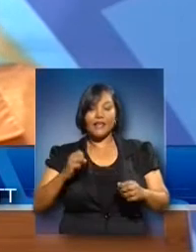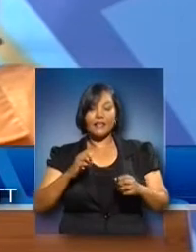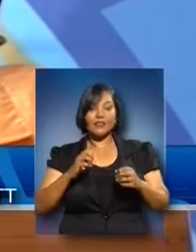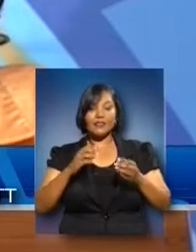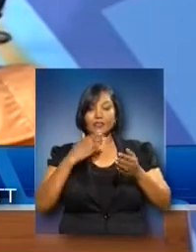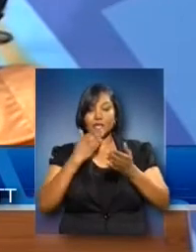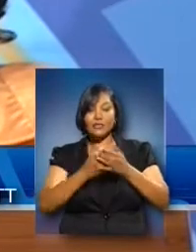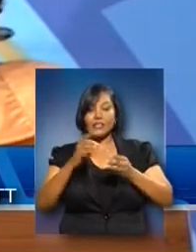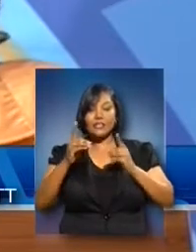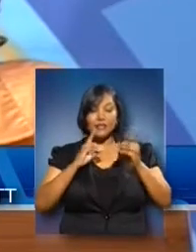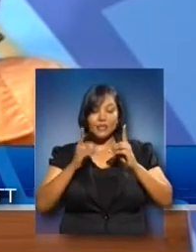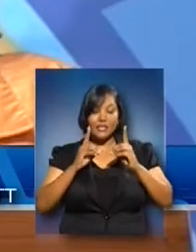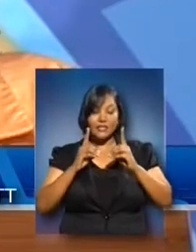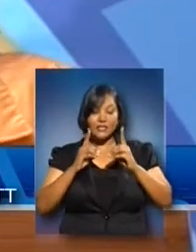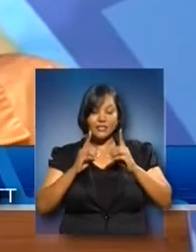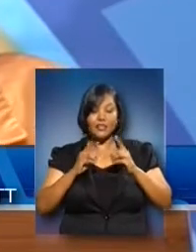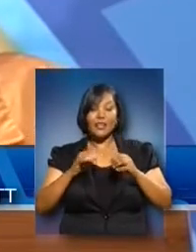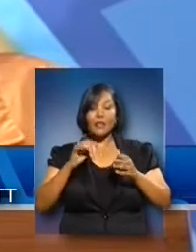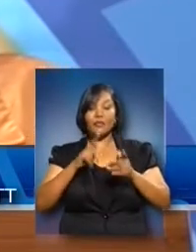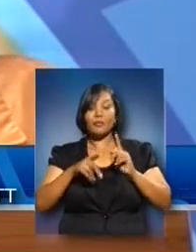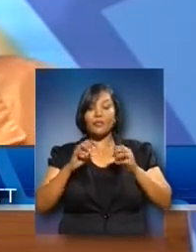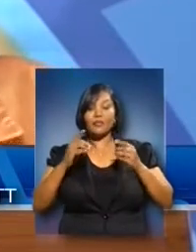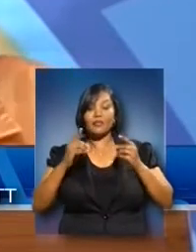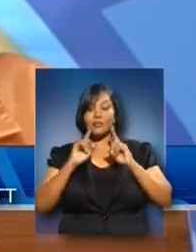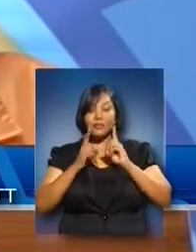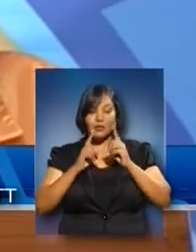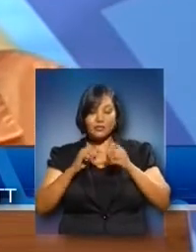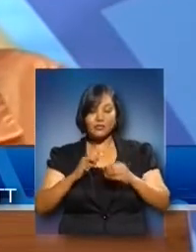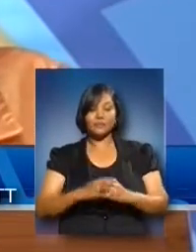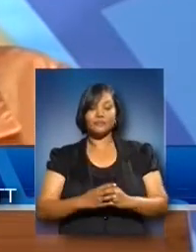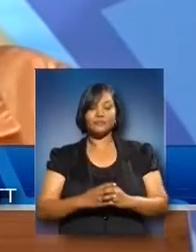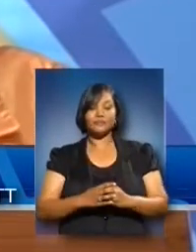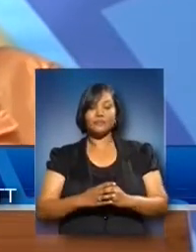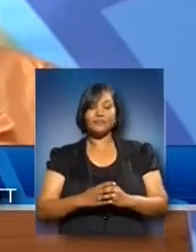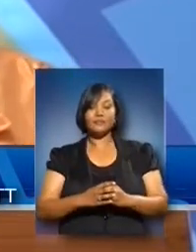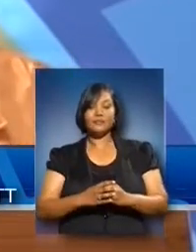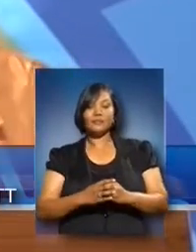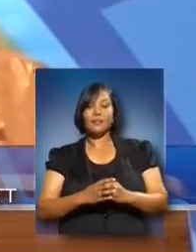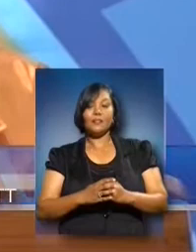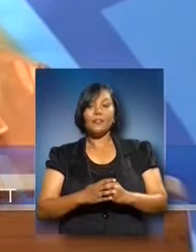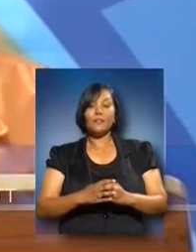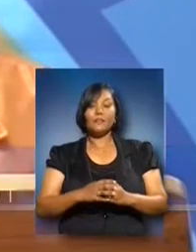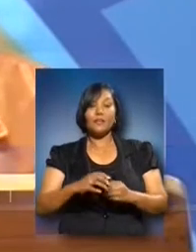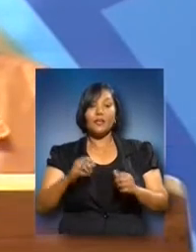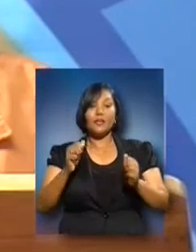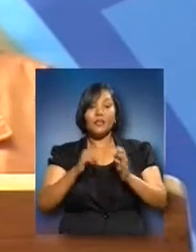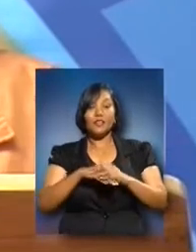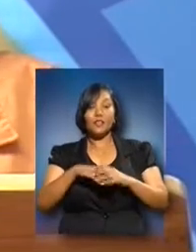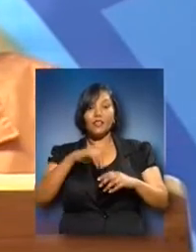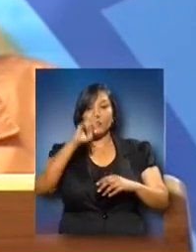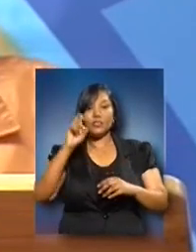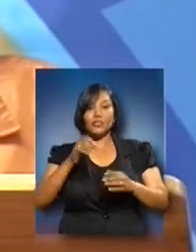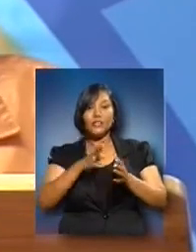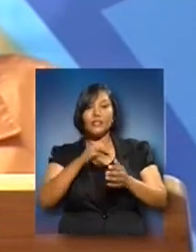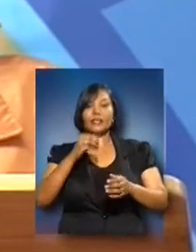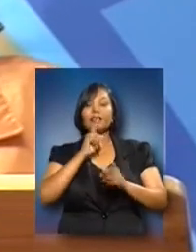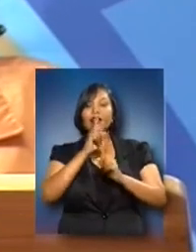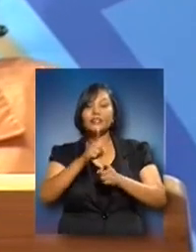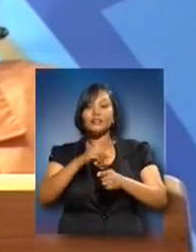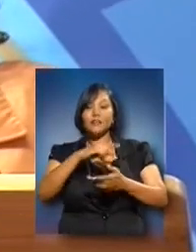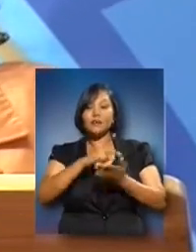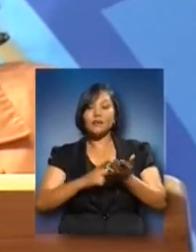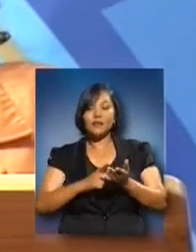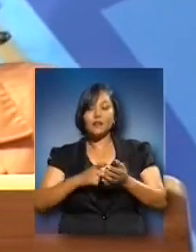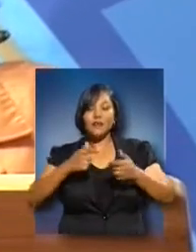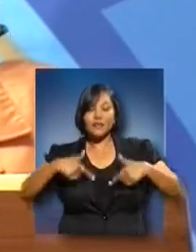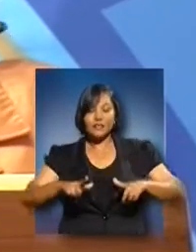energetic debates, it got a little more energetic at the end, I was beginning to wonder, during the question and answer panel discussion